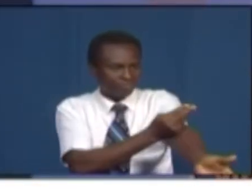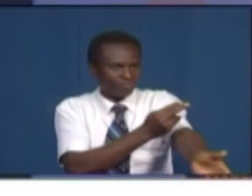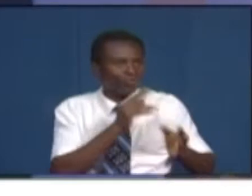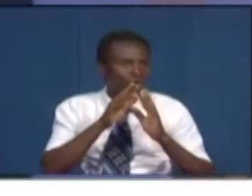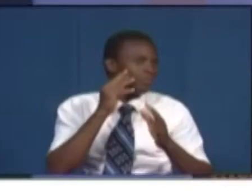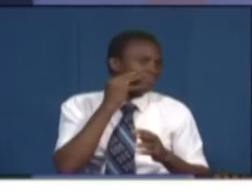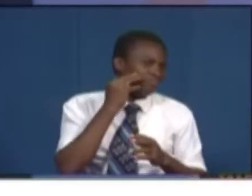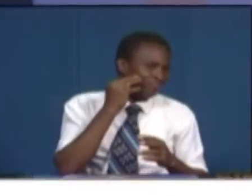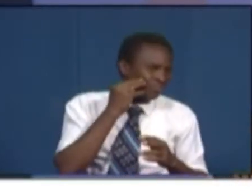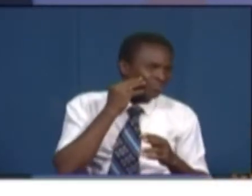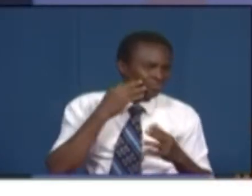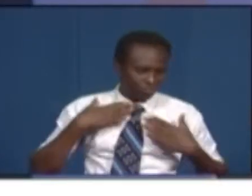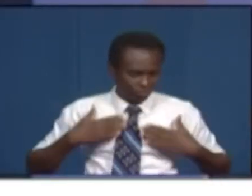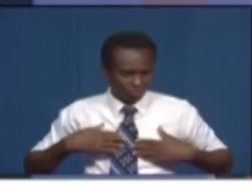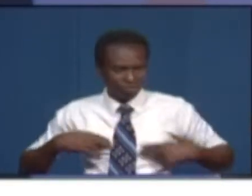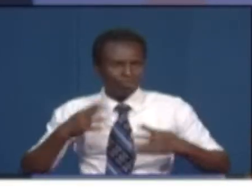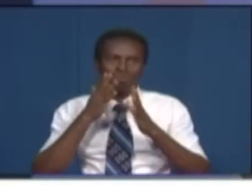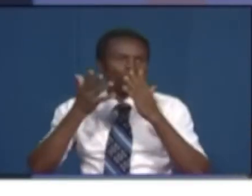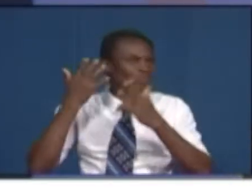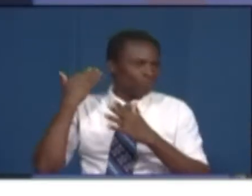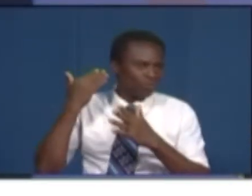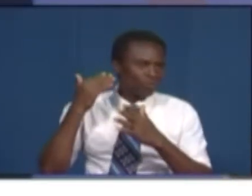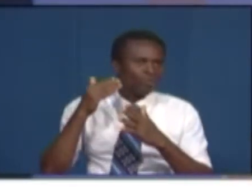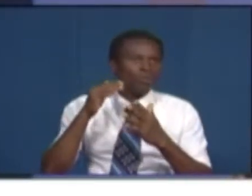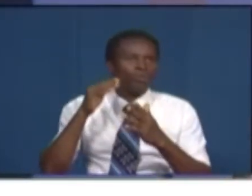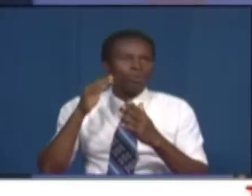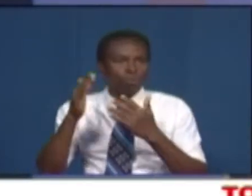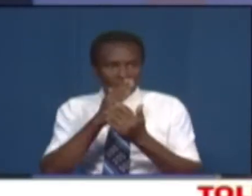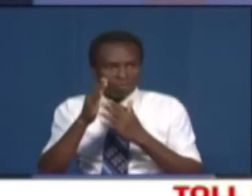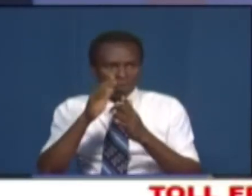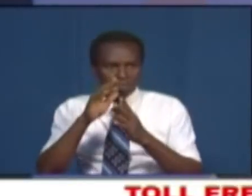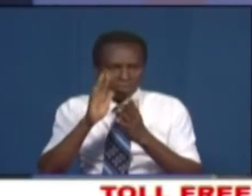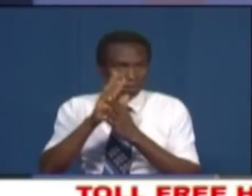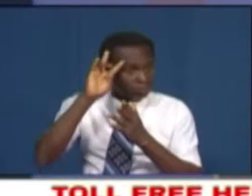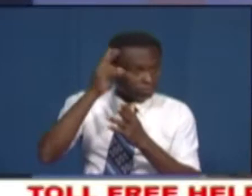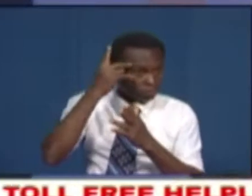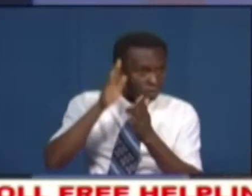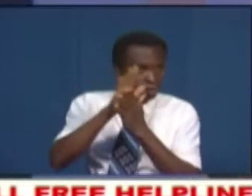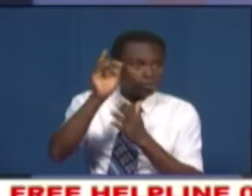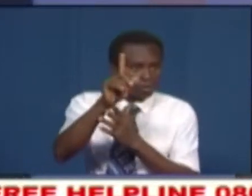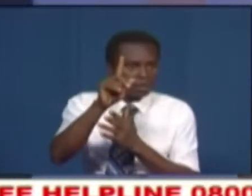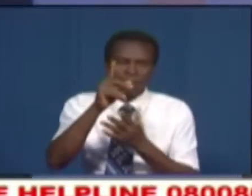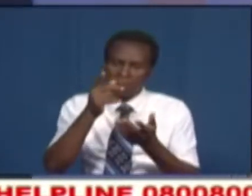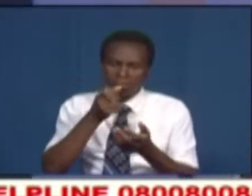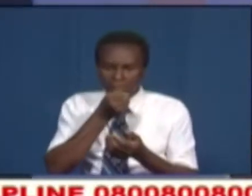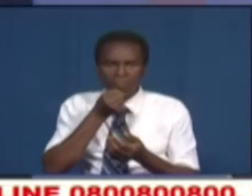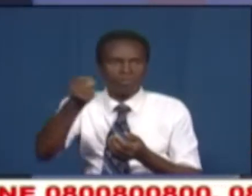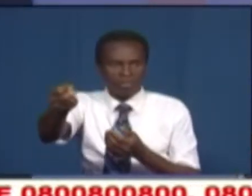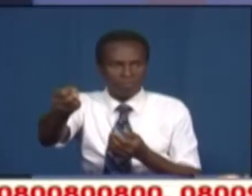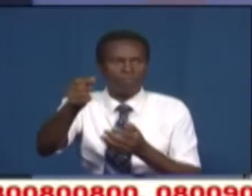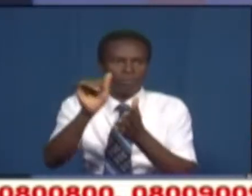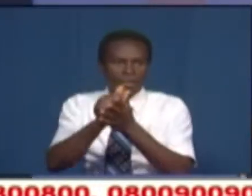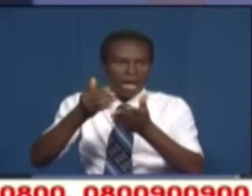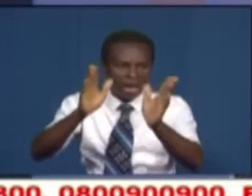the sports, the, you know, all of those things, make sure that you start actively and consciously doing them now. And Tani had specifically